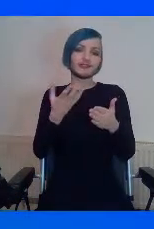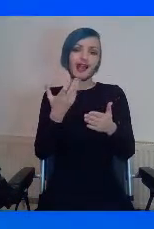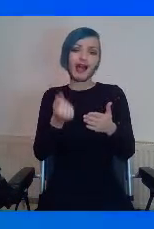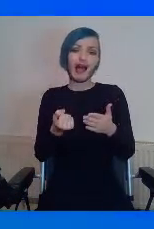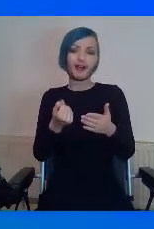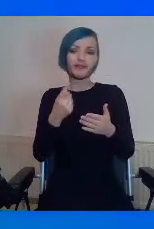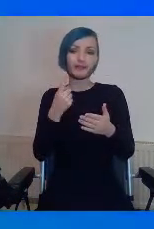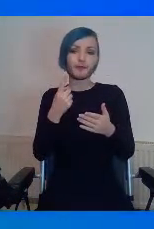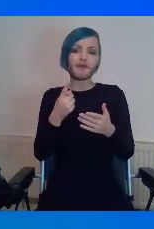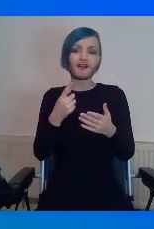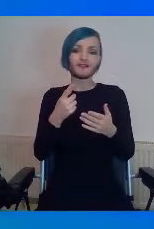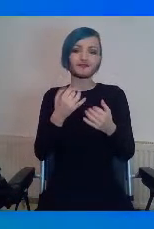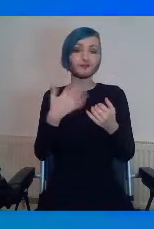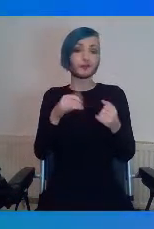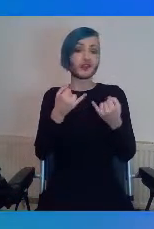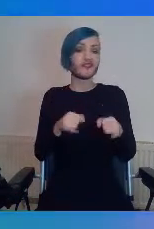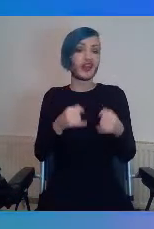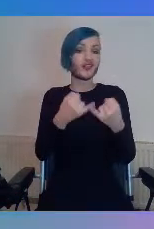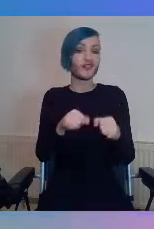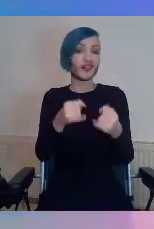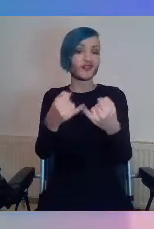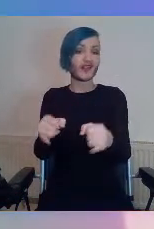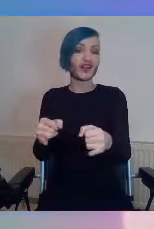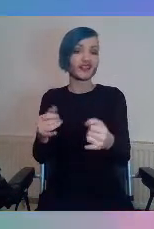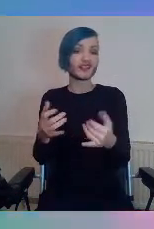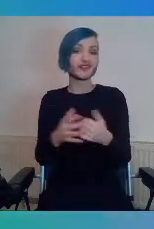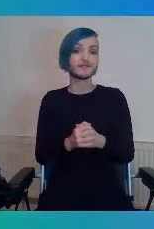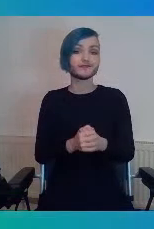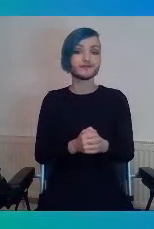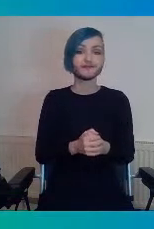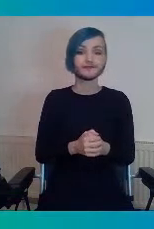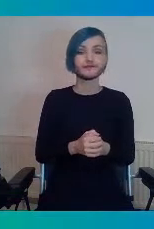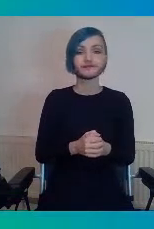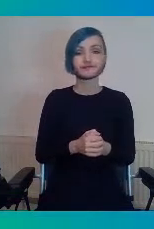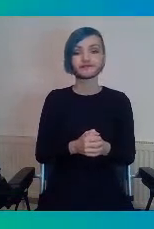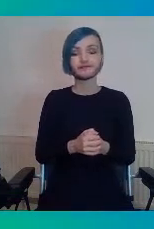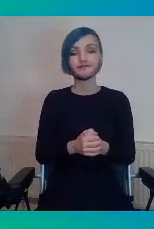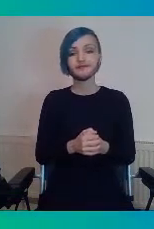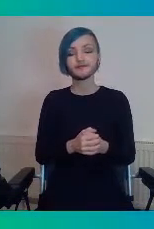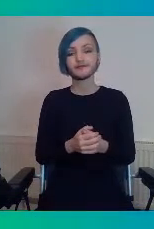or young man, and we didn't